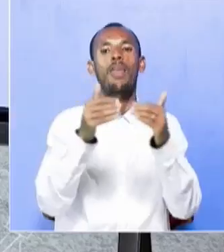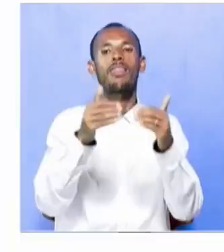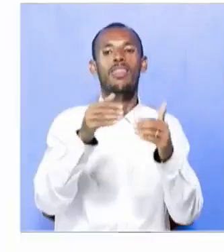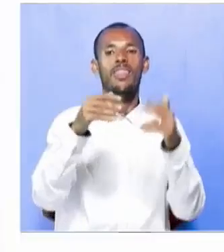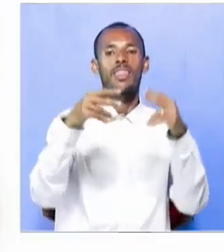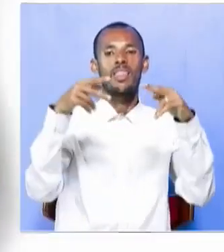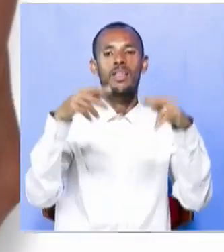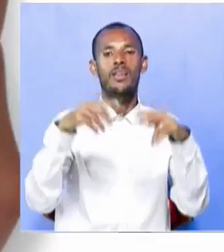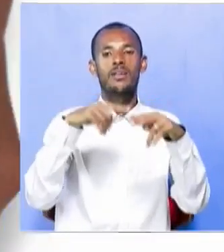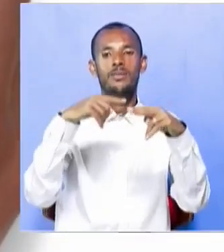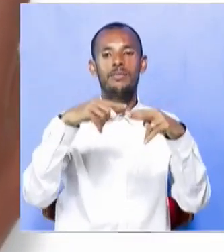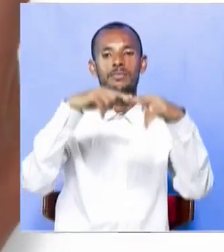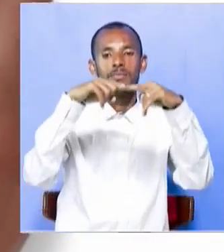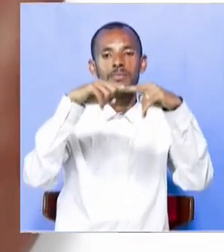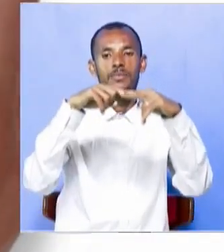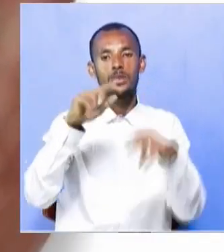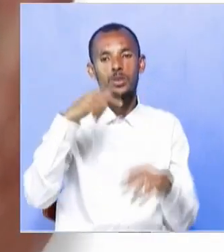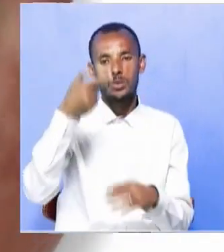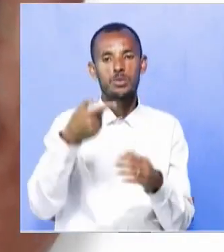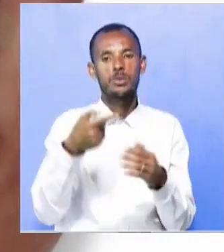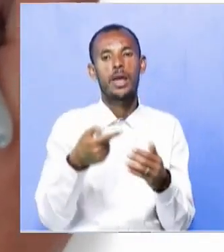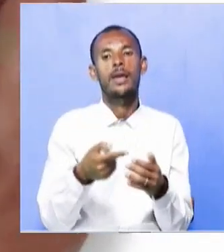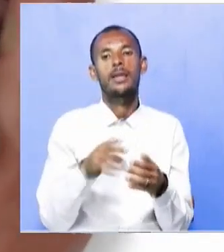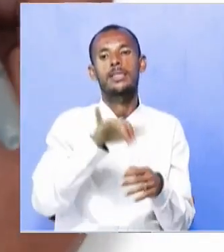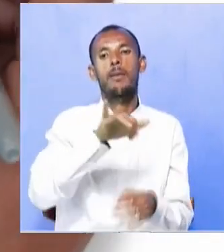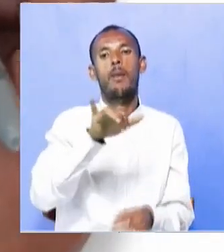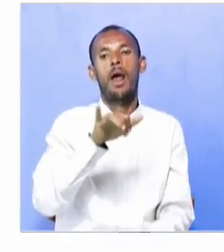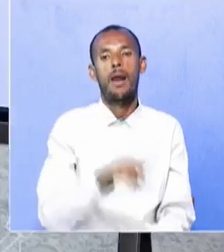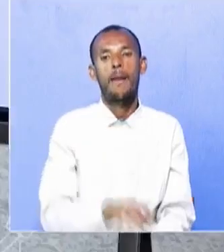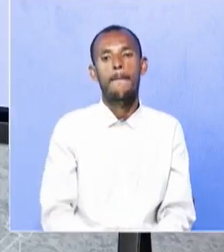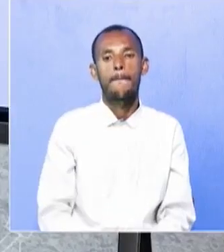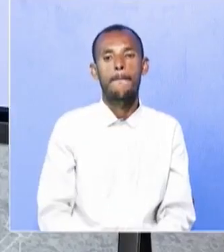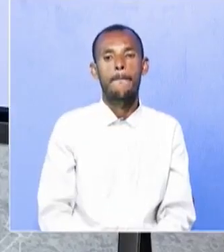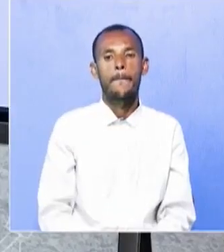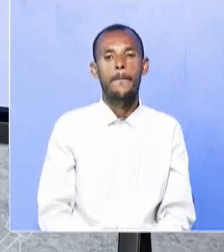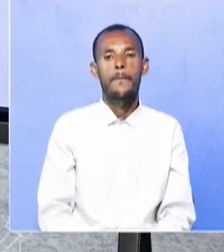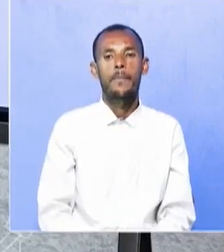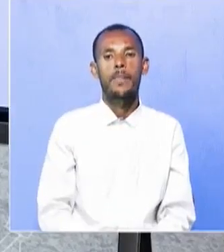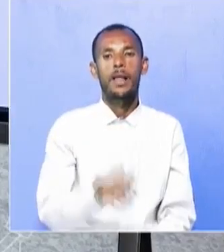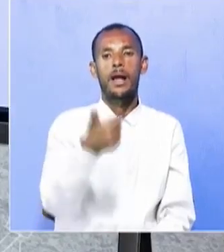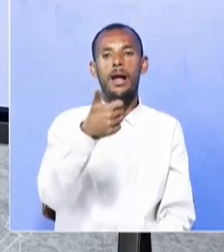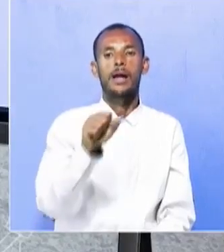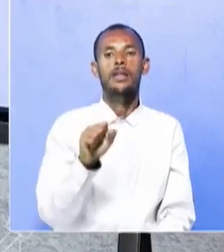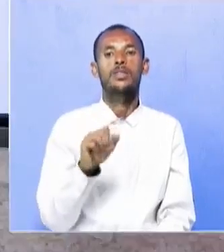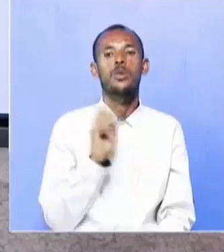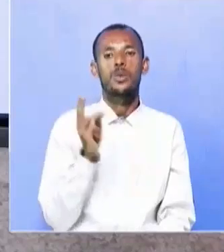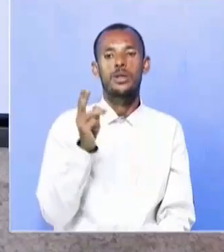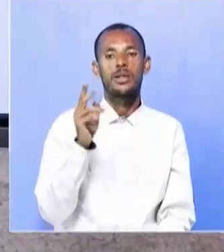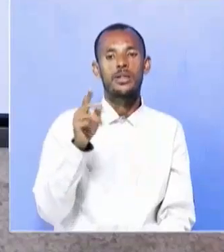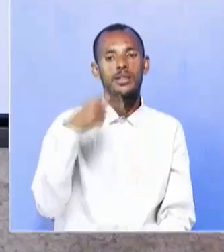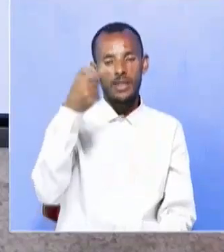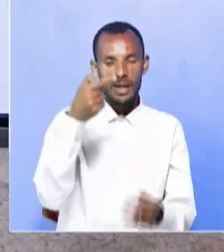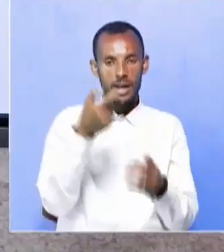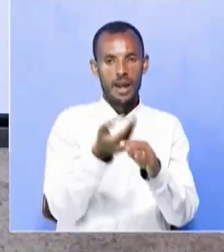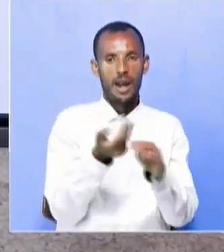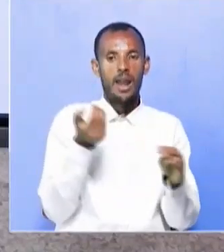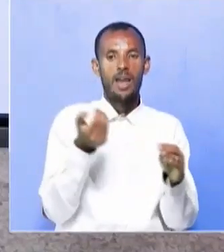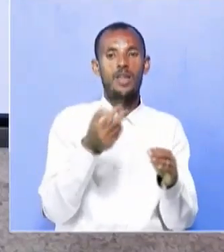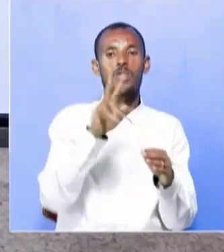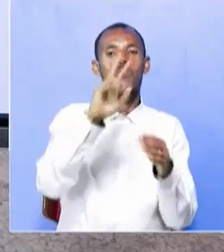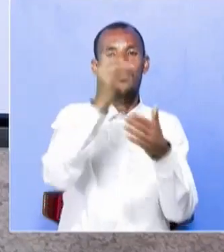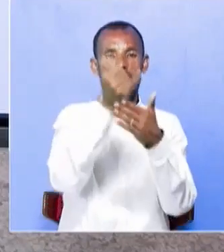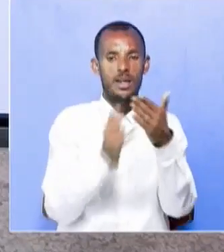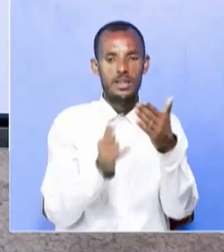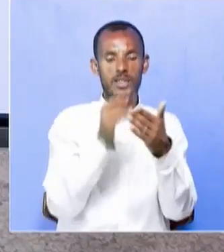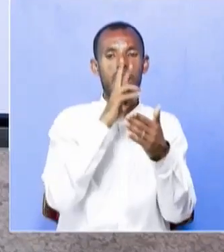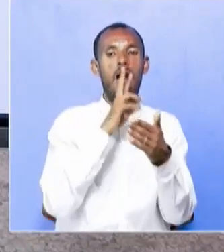use this symbol to say similar. Okay, so as I've said earlier, two figures